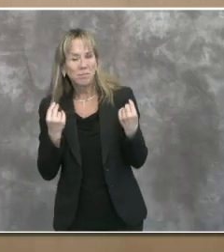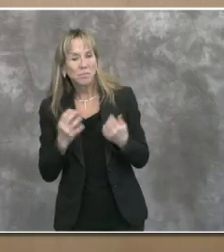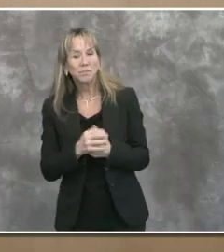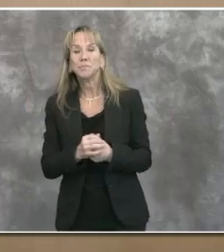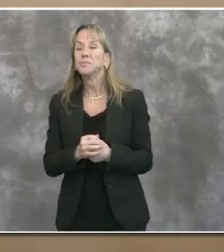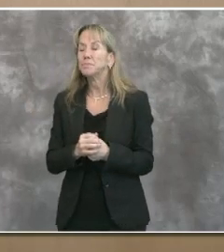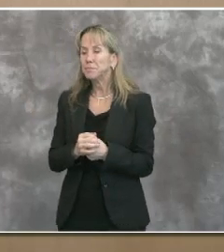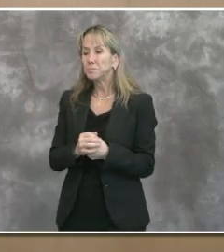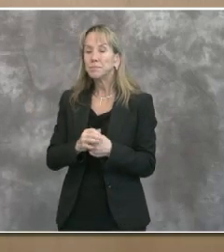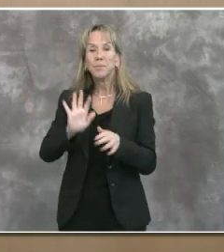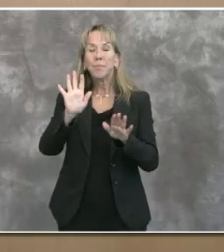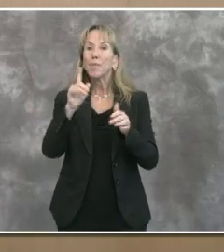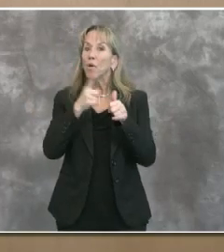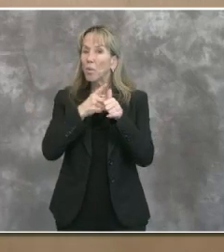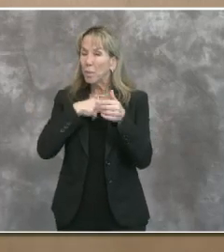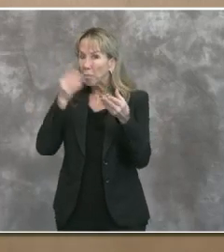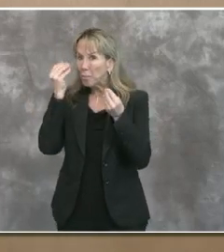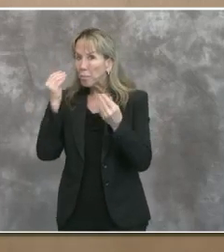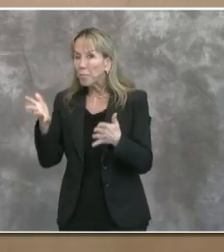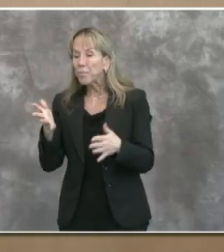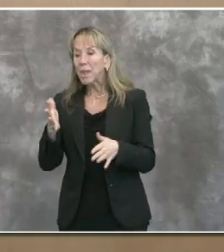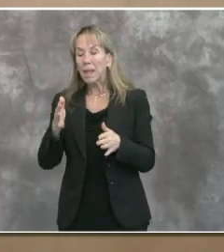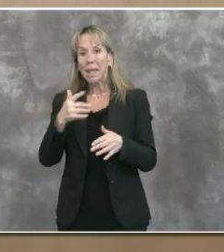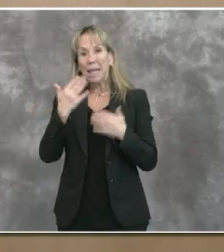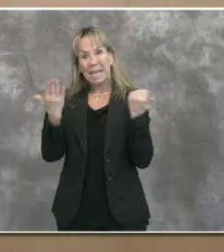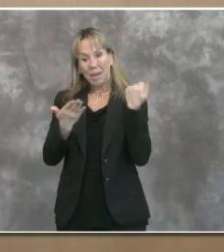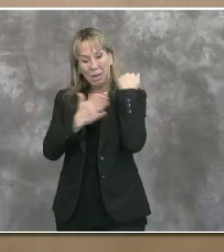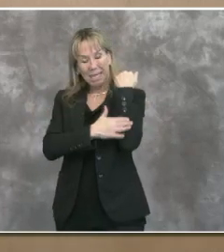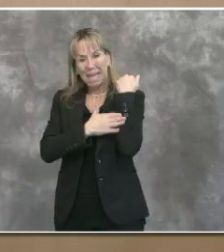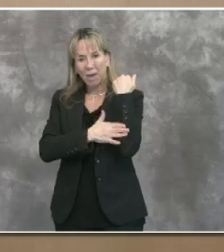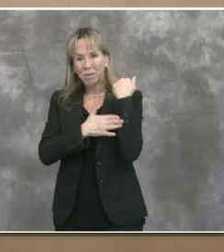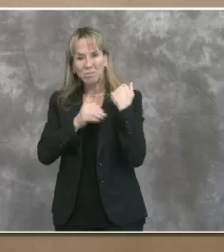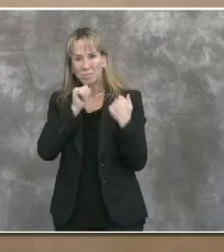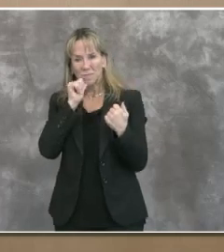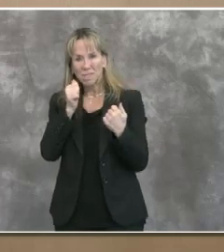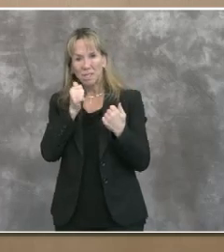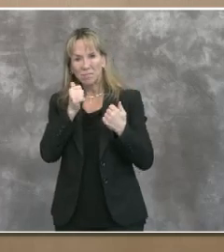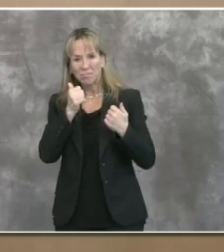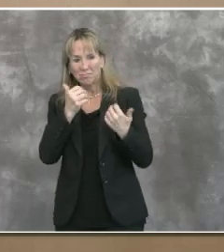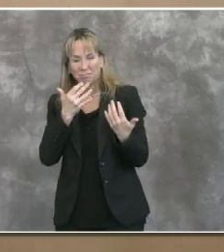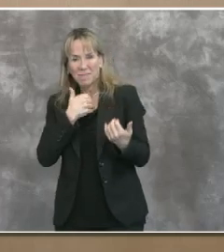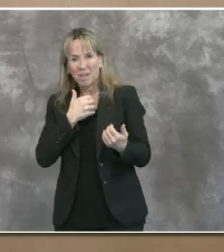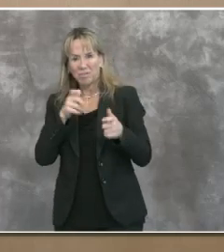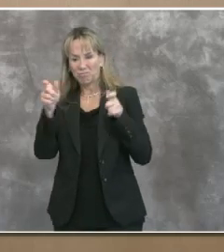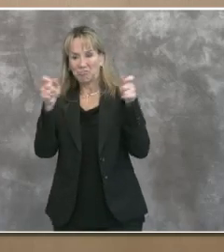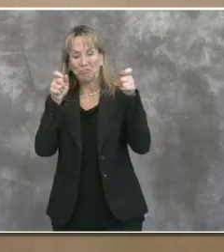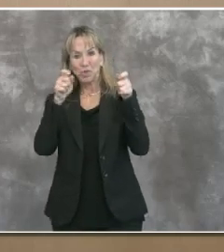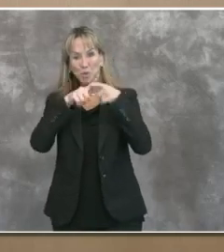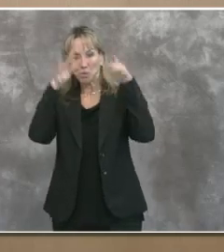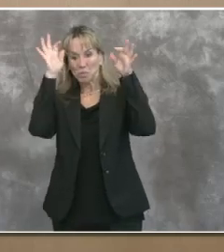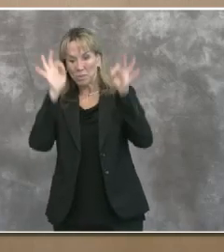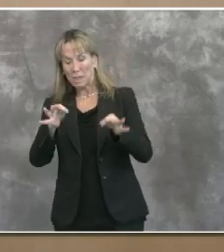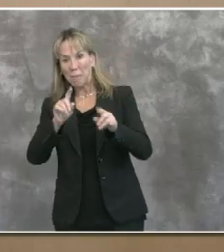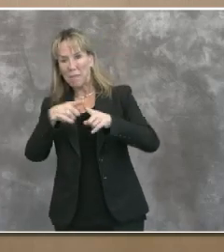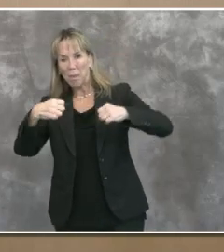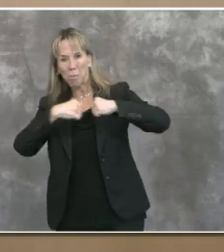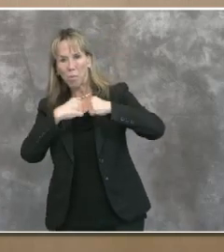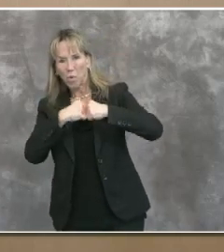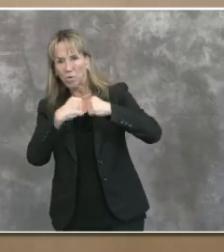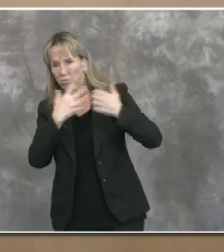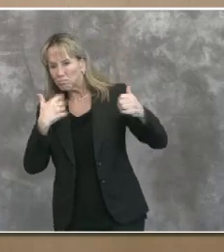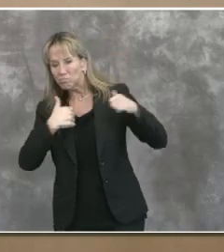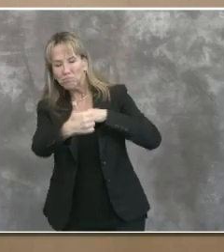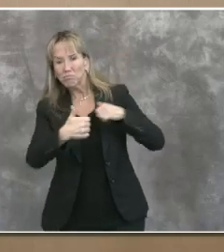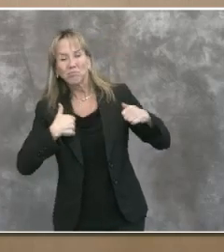the county does not have the authority to reopen the border. That resides with the federal